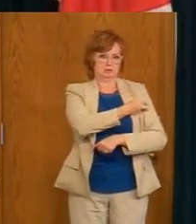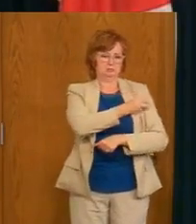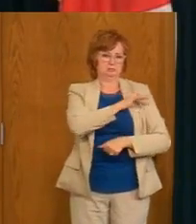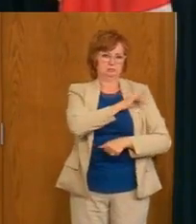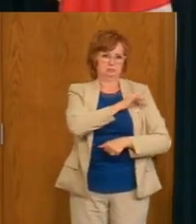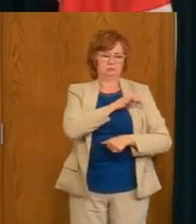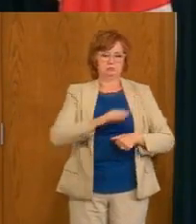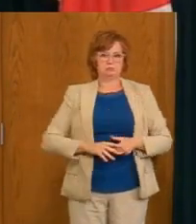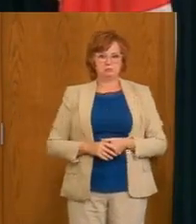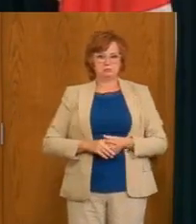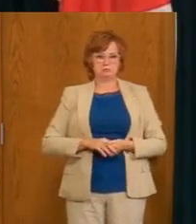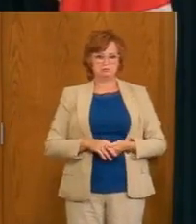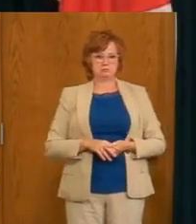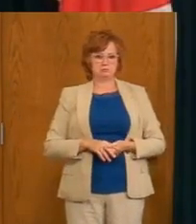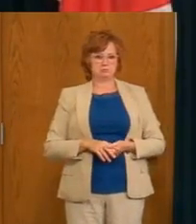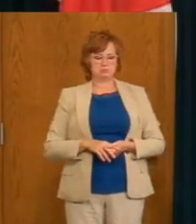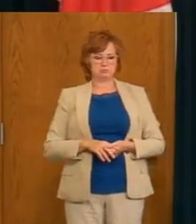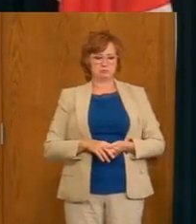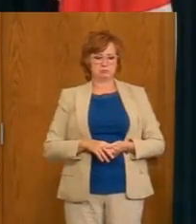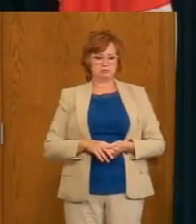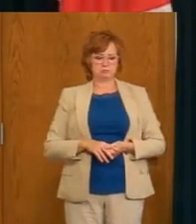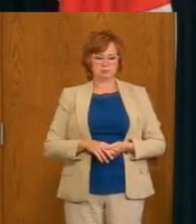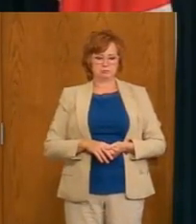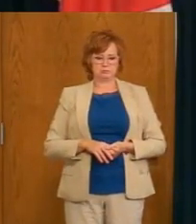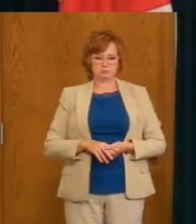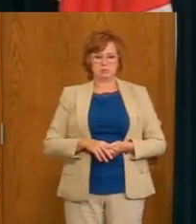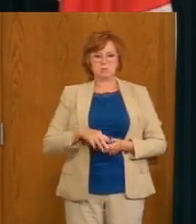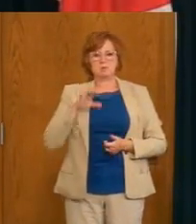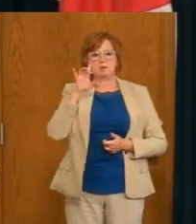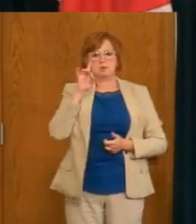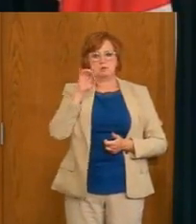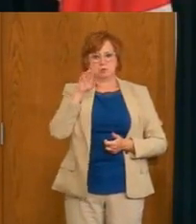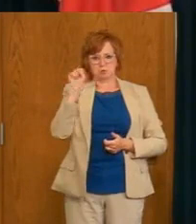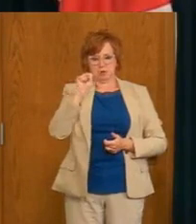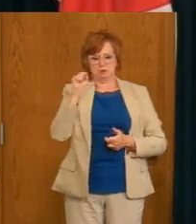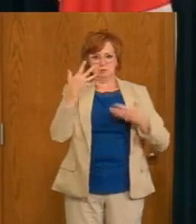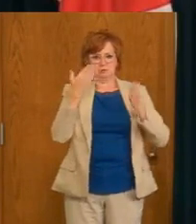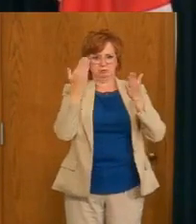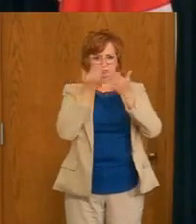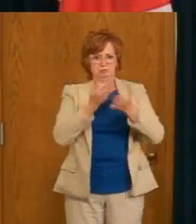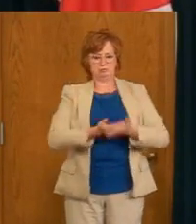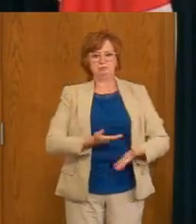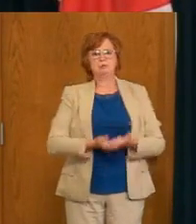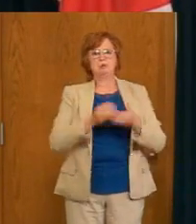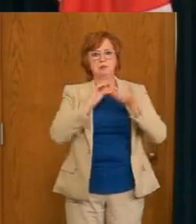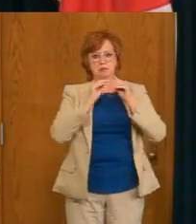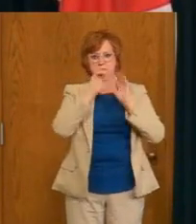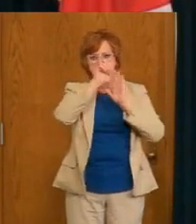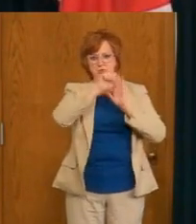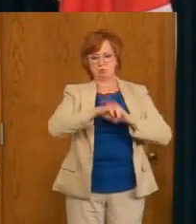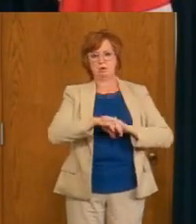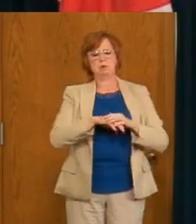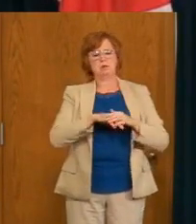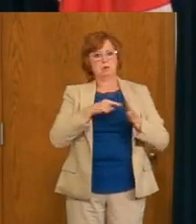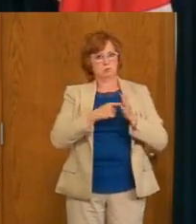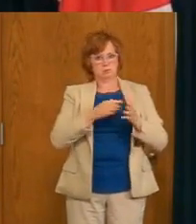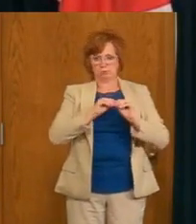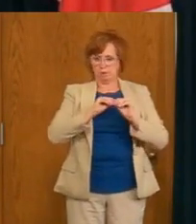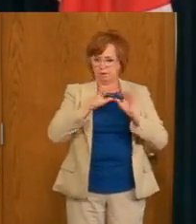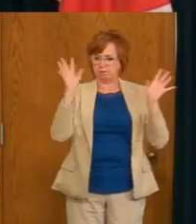proper sanitary practices that you might have in your home or even in your place of work, and all of